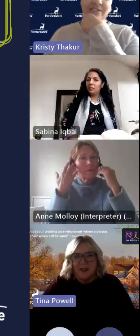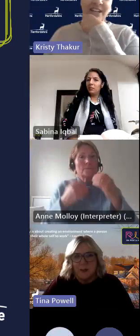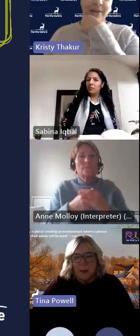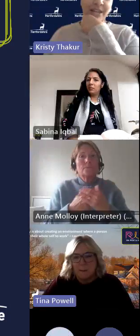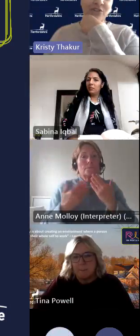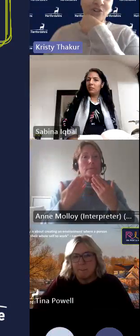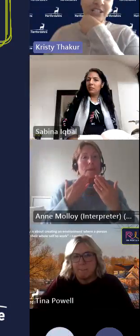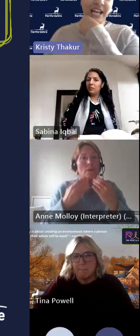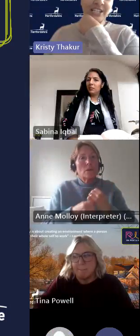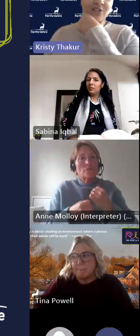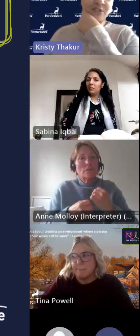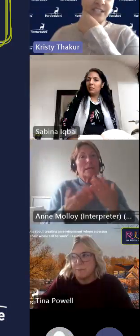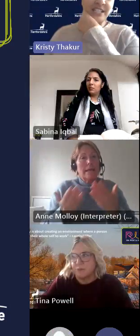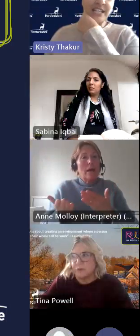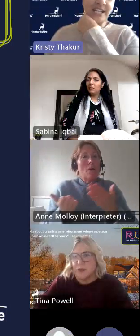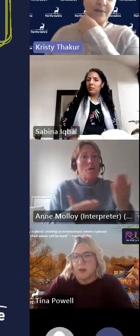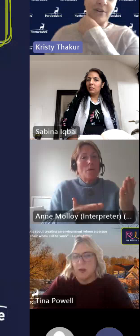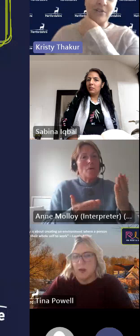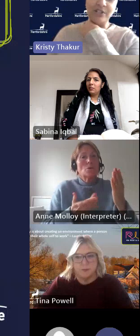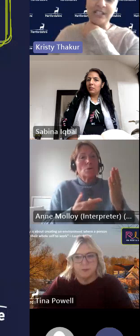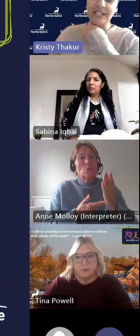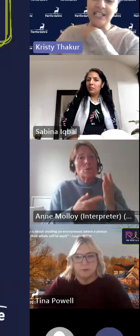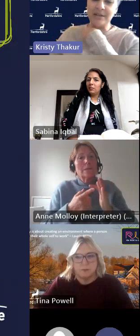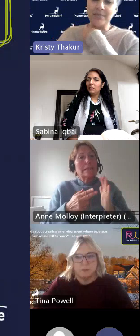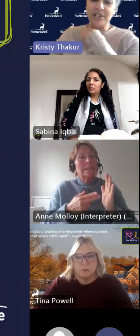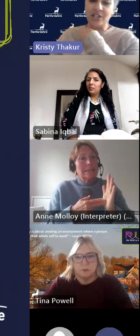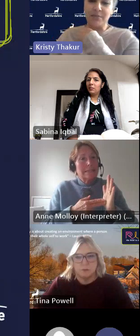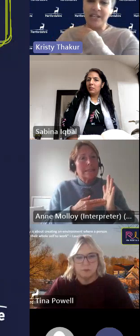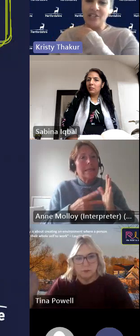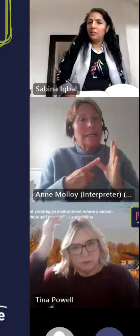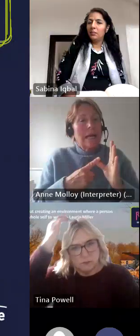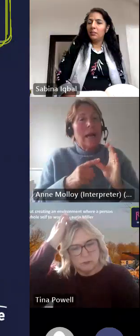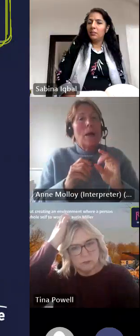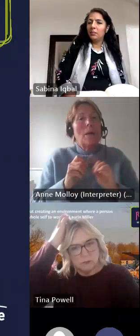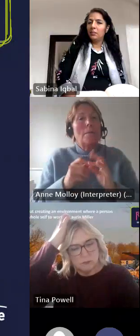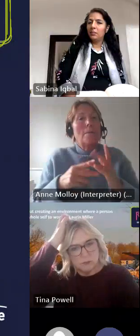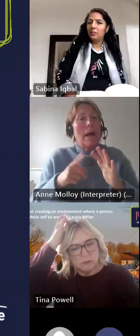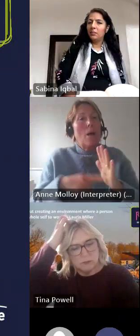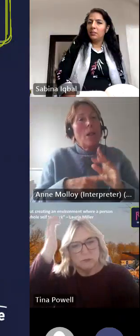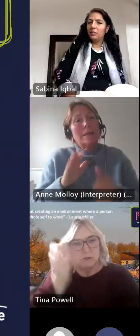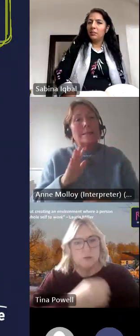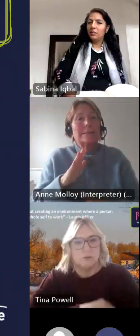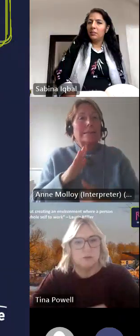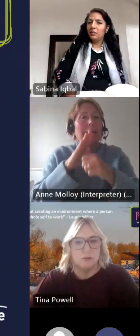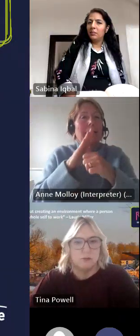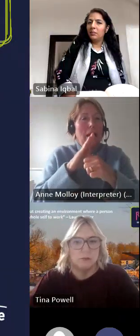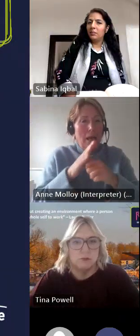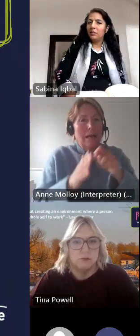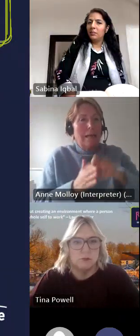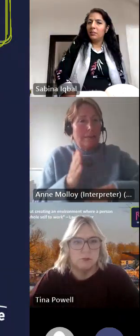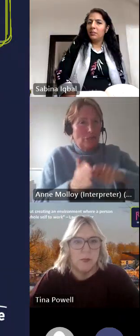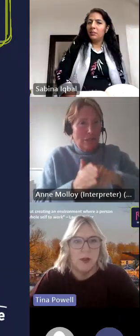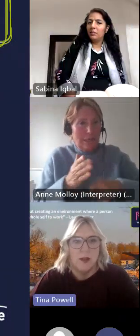Thank you, Gary. I'm now going to hand over to Tina Powell, who's the Senior Commissioning Manager for Children's